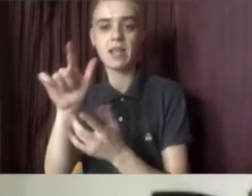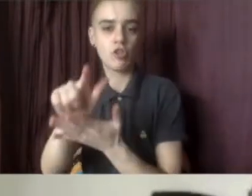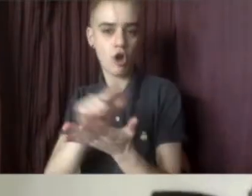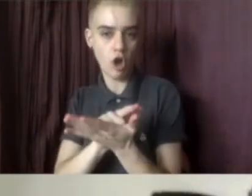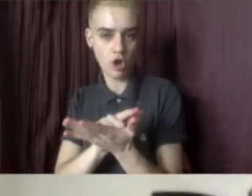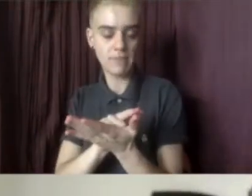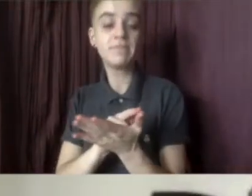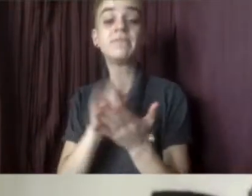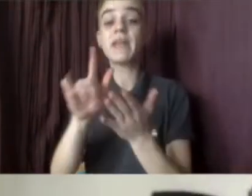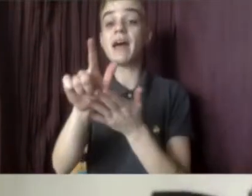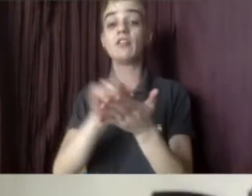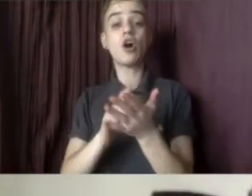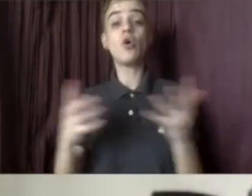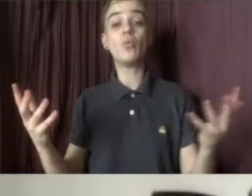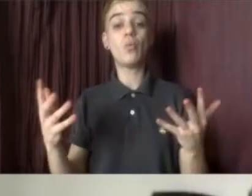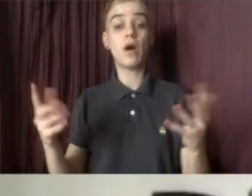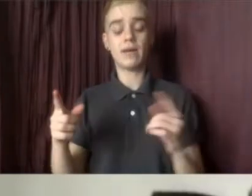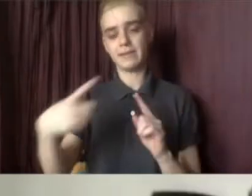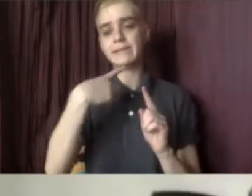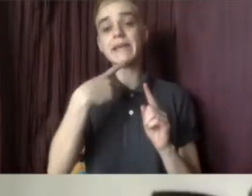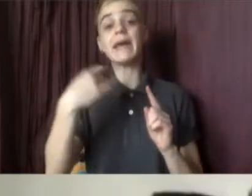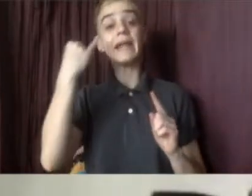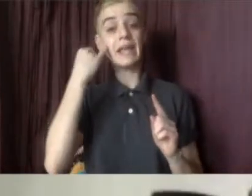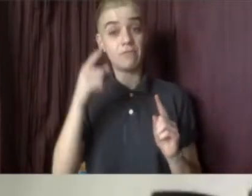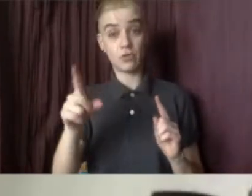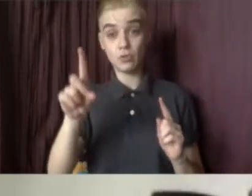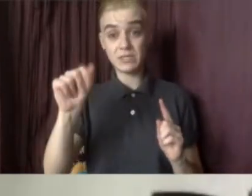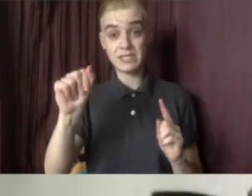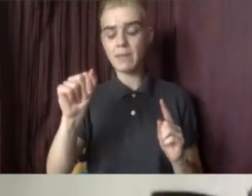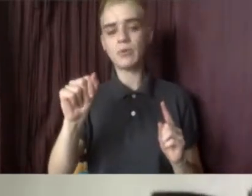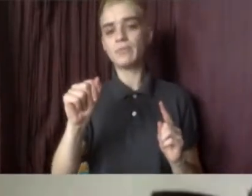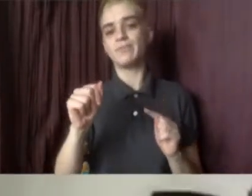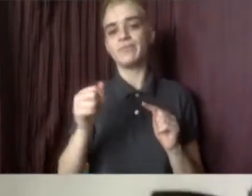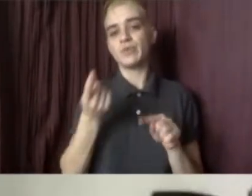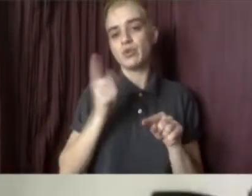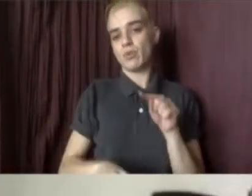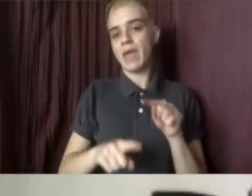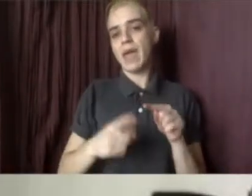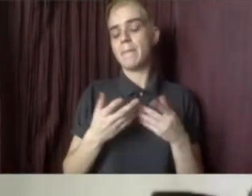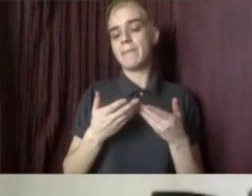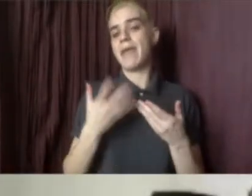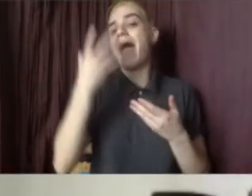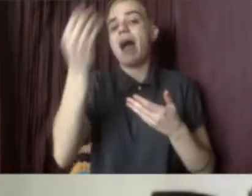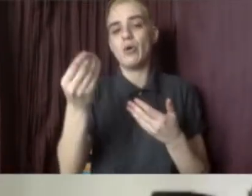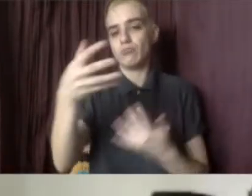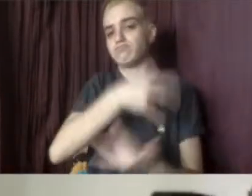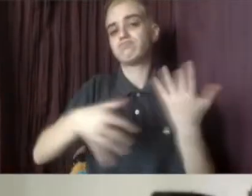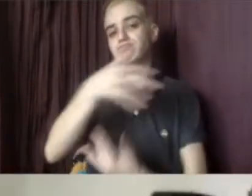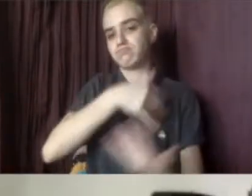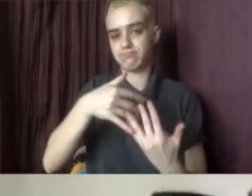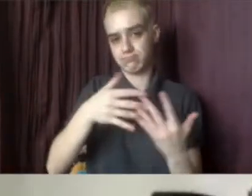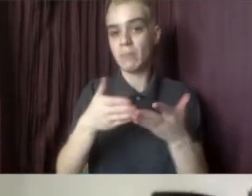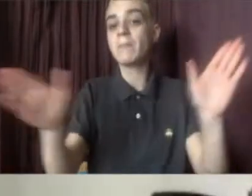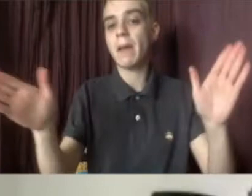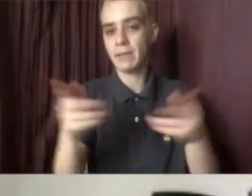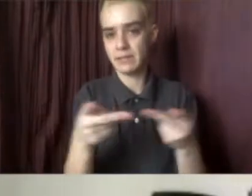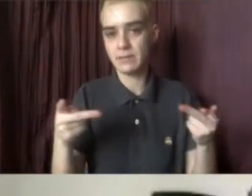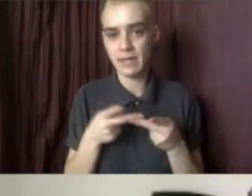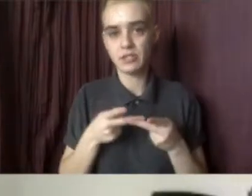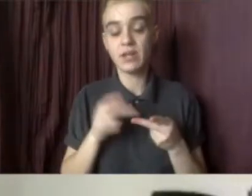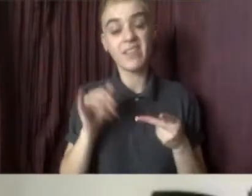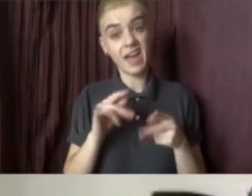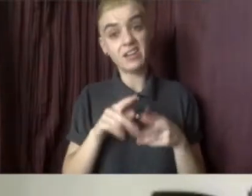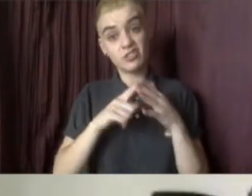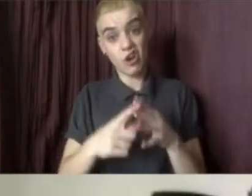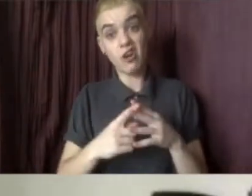tell when a child is born with like Down syndrome or cerebral palsy disability. They kept them in the house. They weren't allowed to have public education.